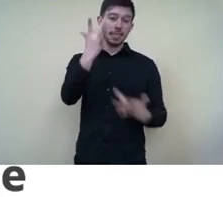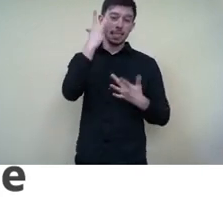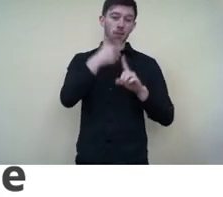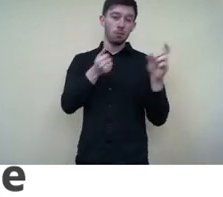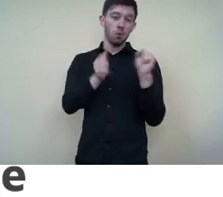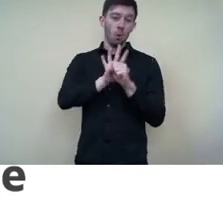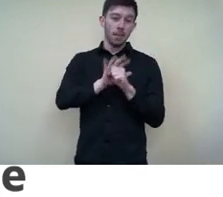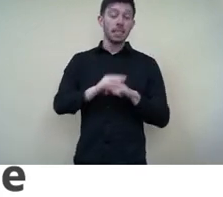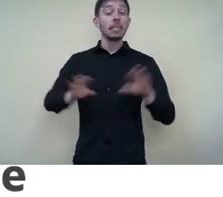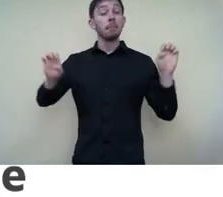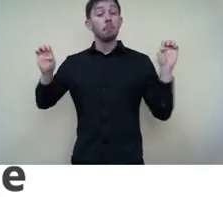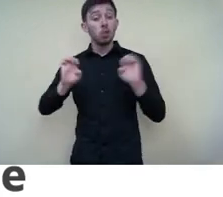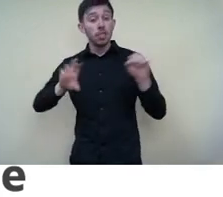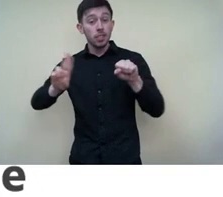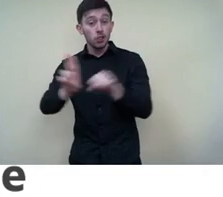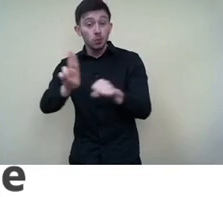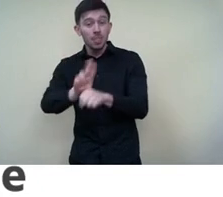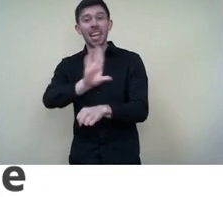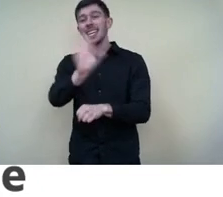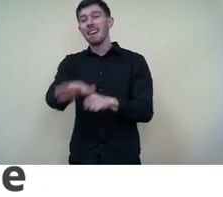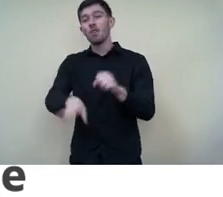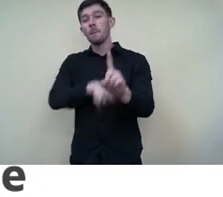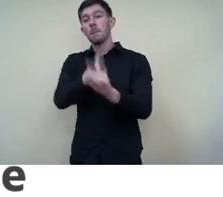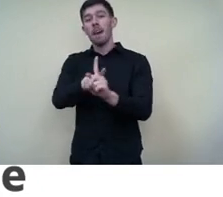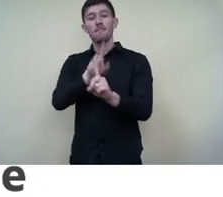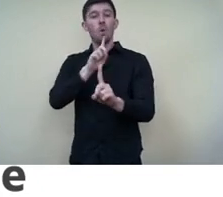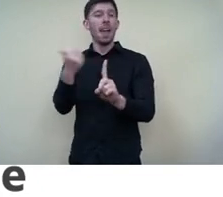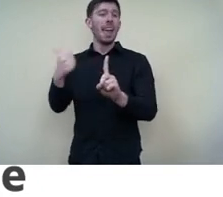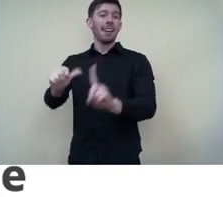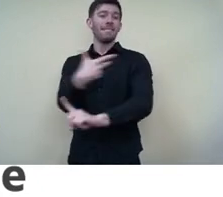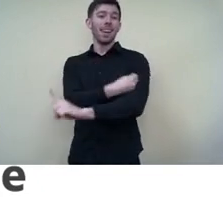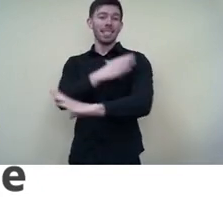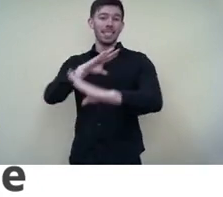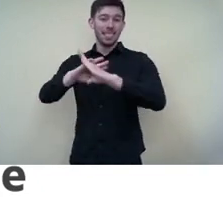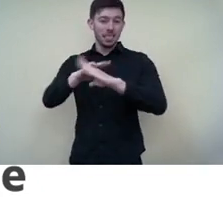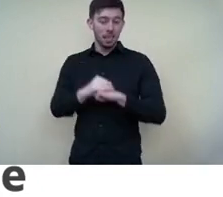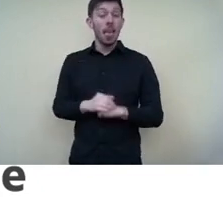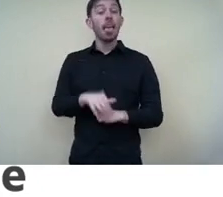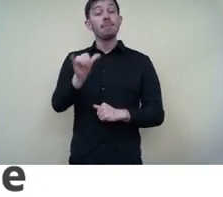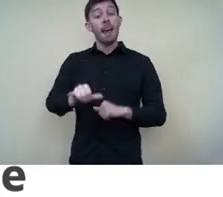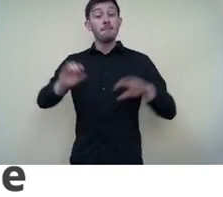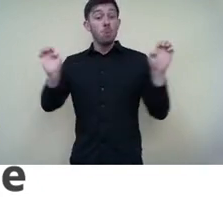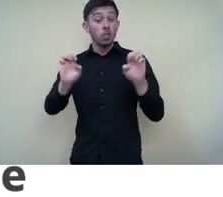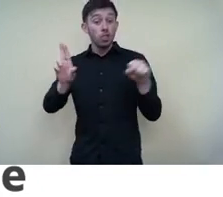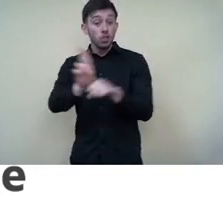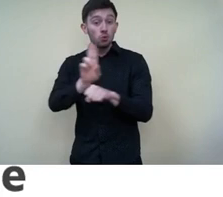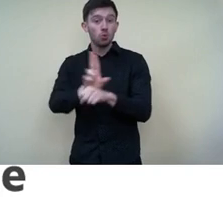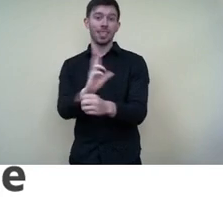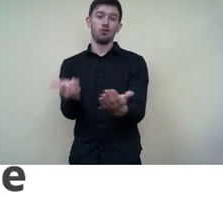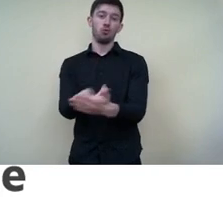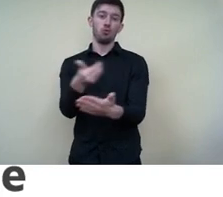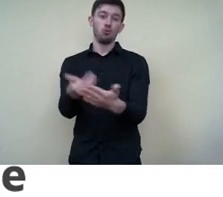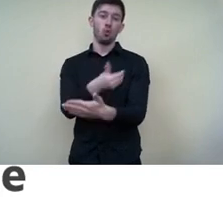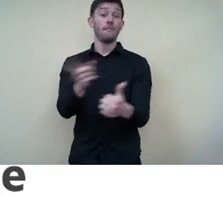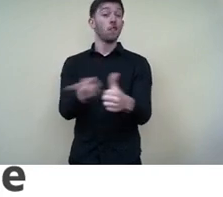so emergency use has never been applied for any vaccine in history. This emergency use authorization is very new, and this is the